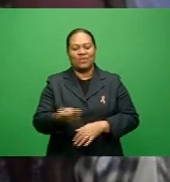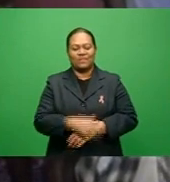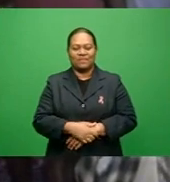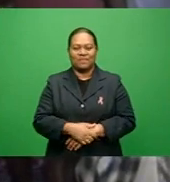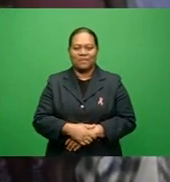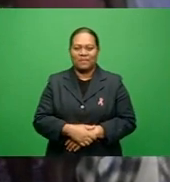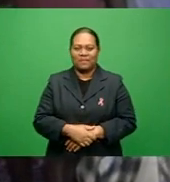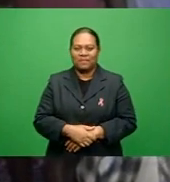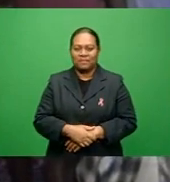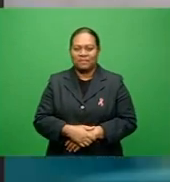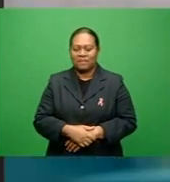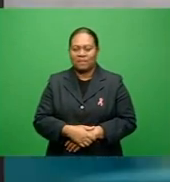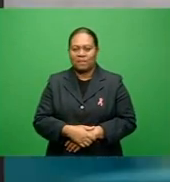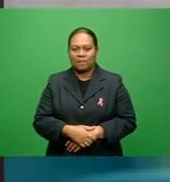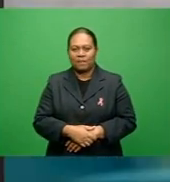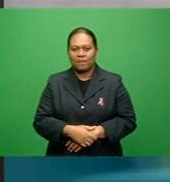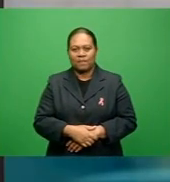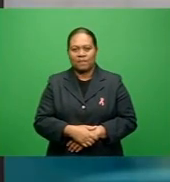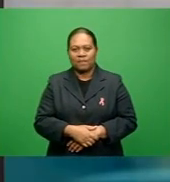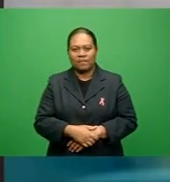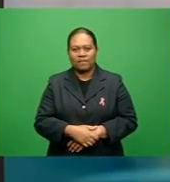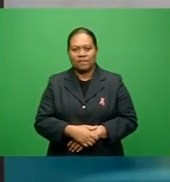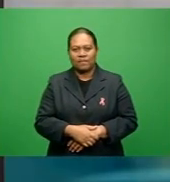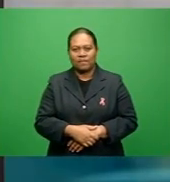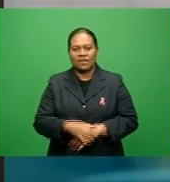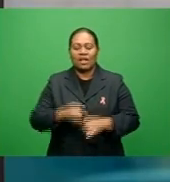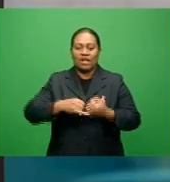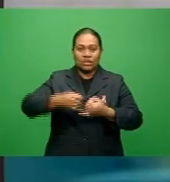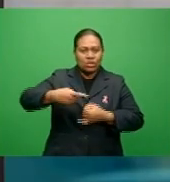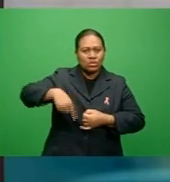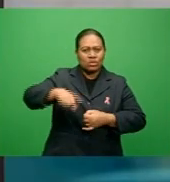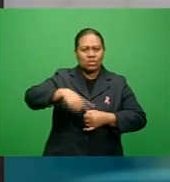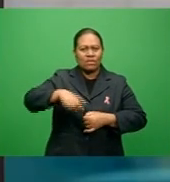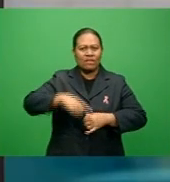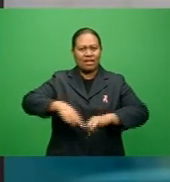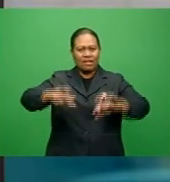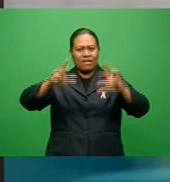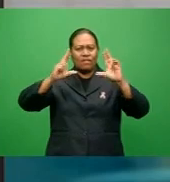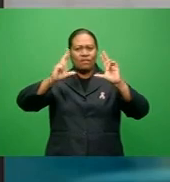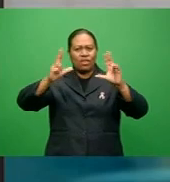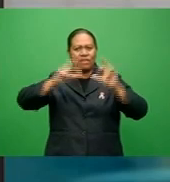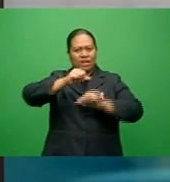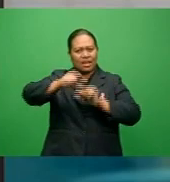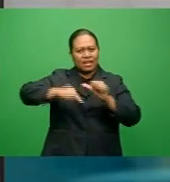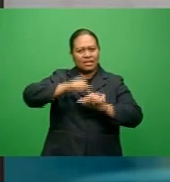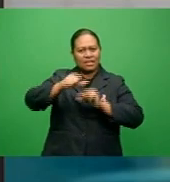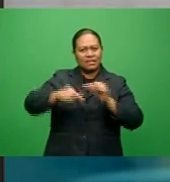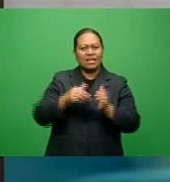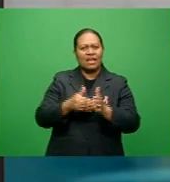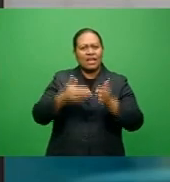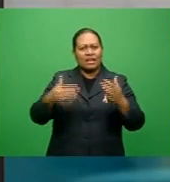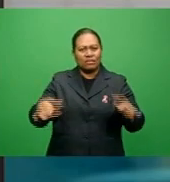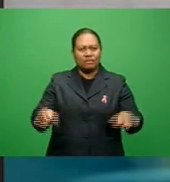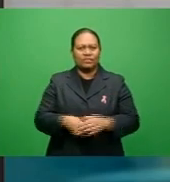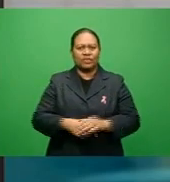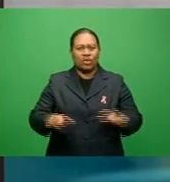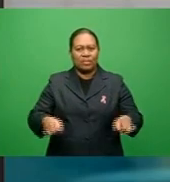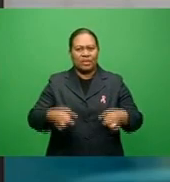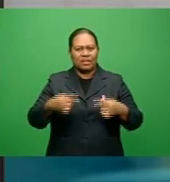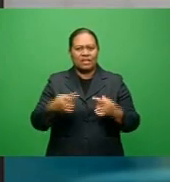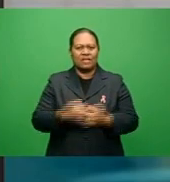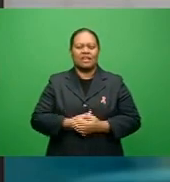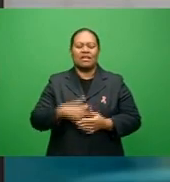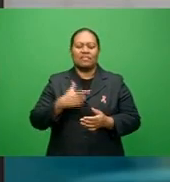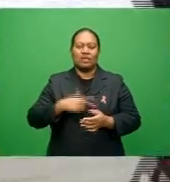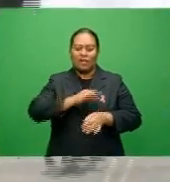Naikaso, FBC Sports. The Suva Volleyball Association anticipates intense competition in the knockout stage of its